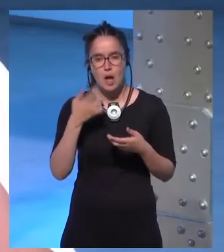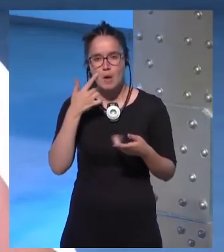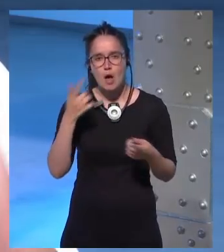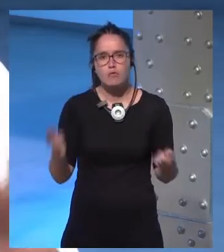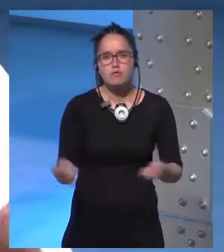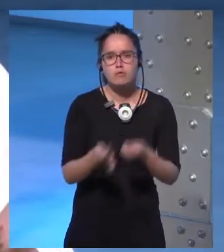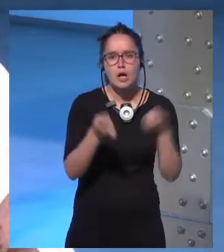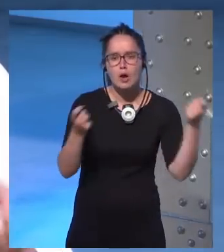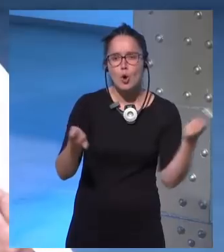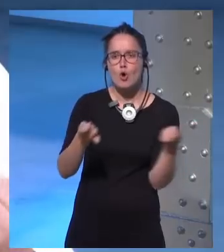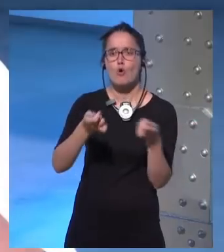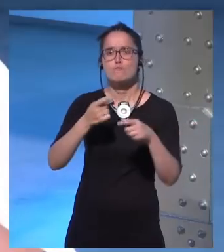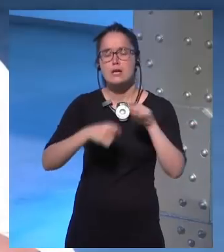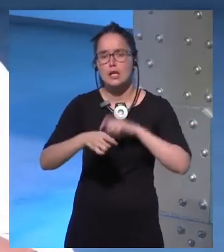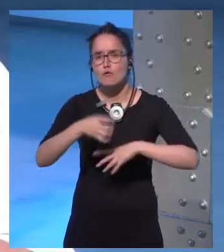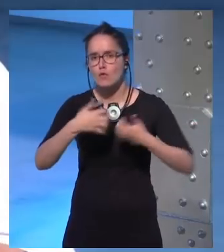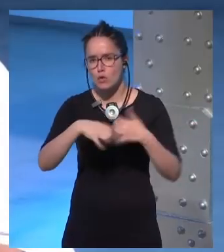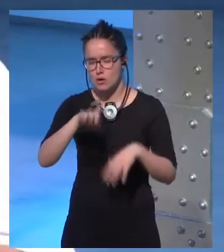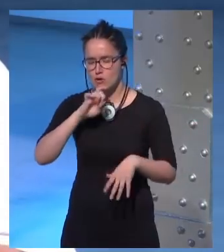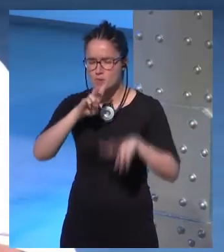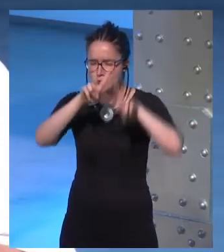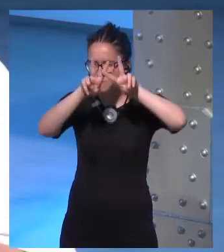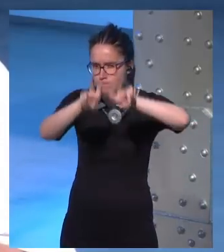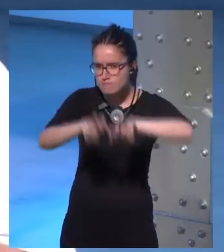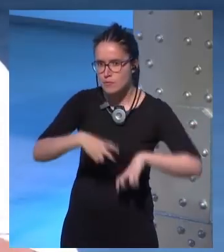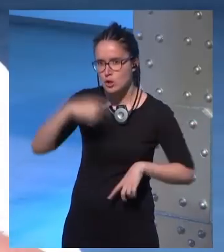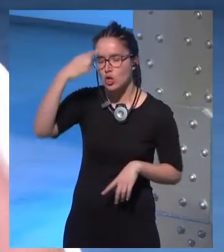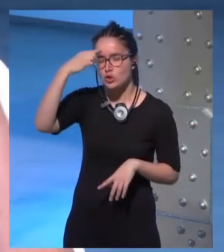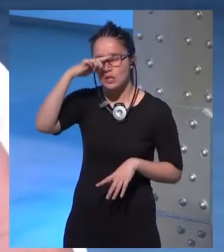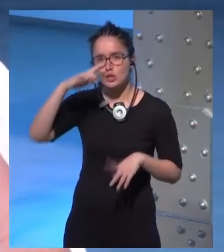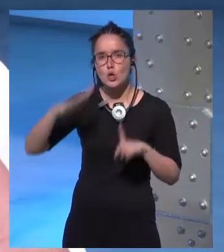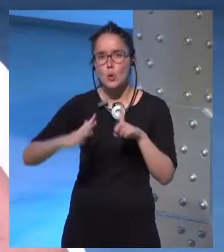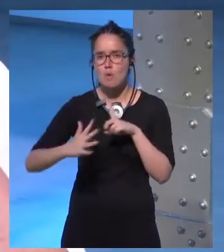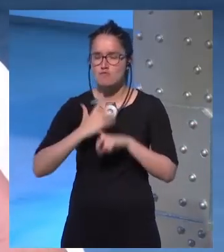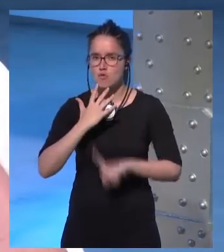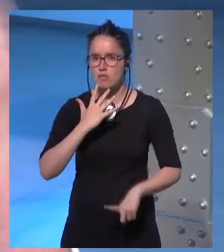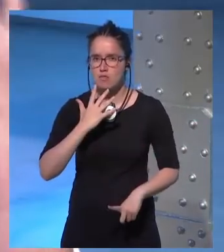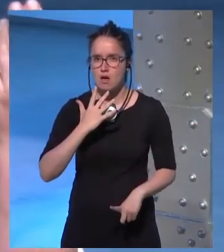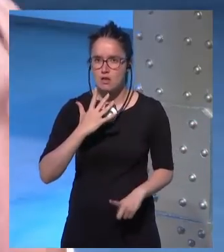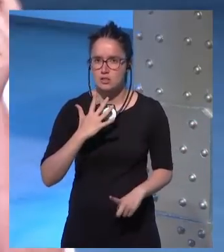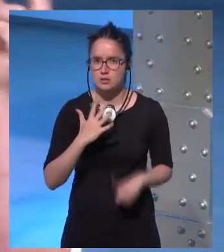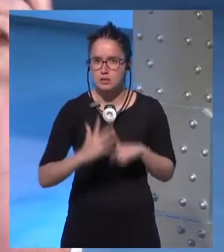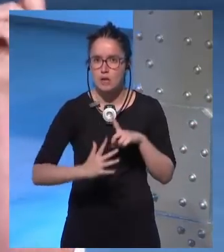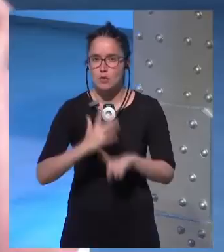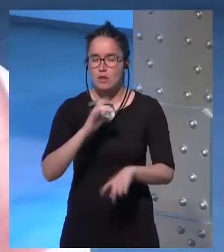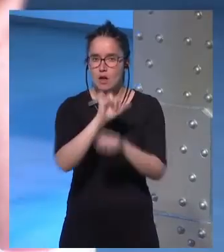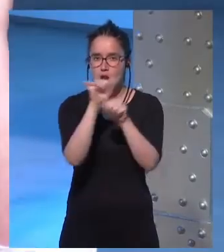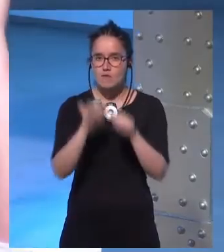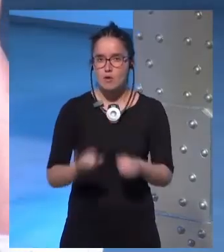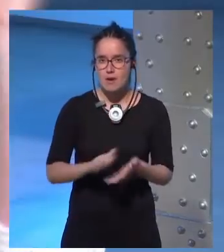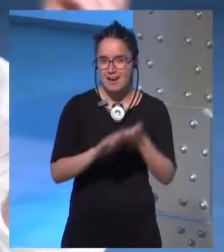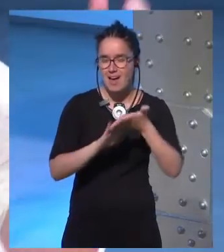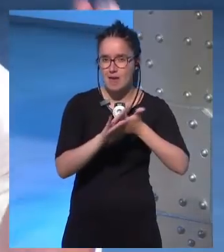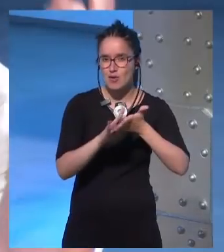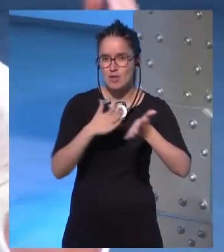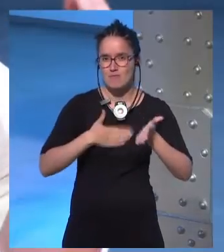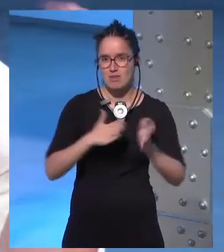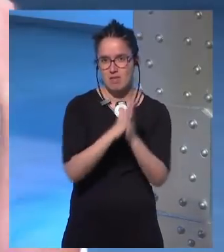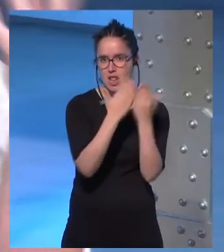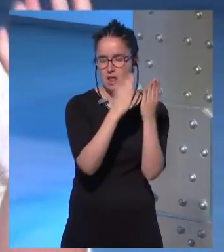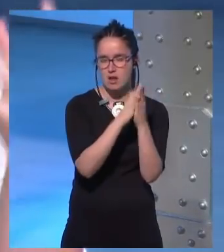to how I speak about my work, and how I try to, again, find that thing that makes it stand